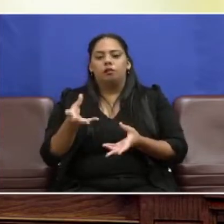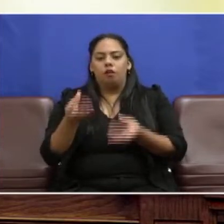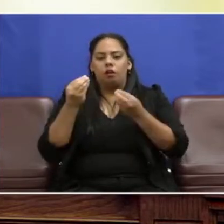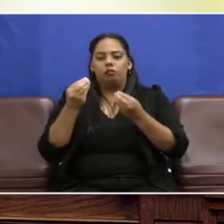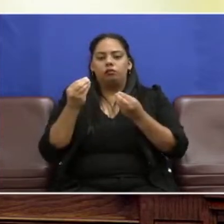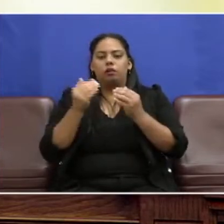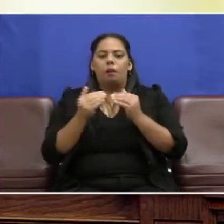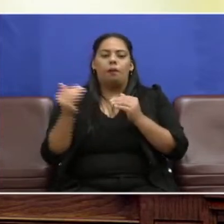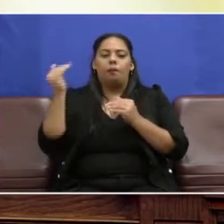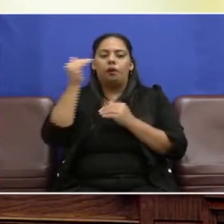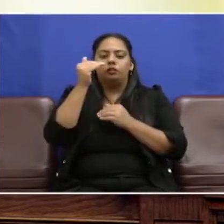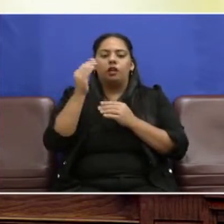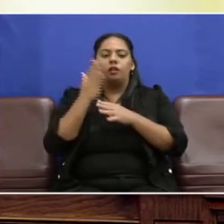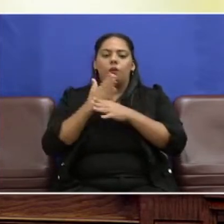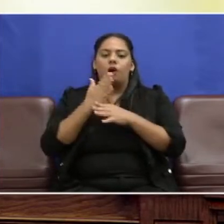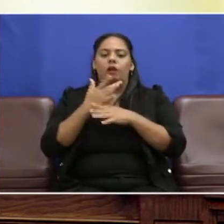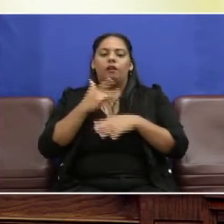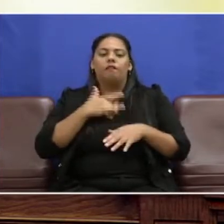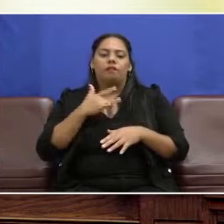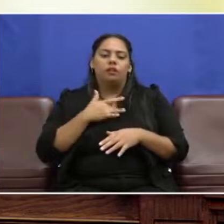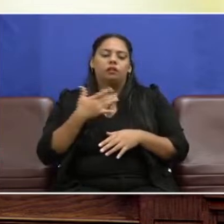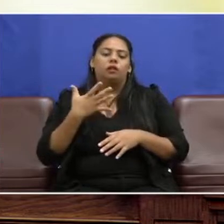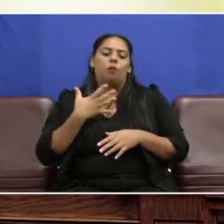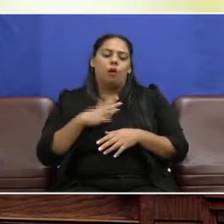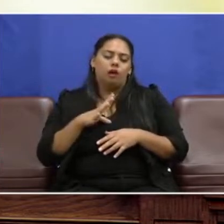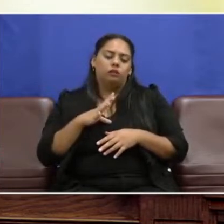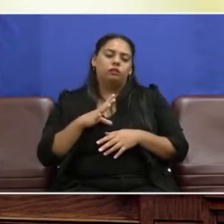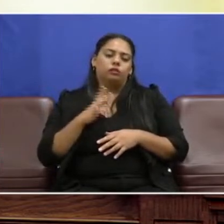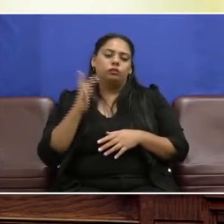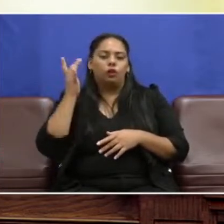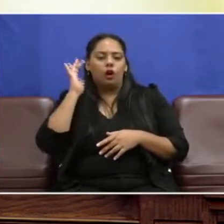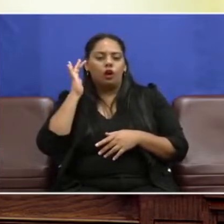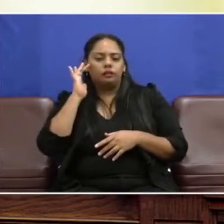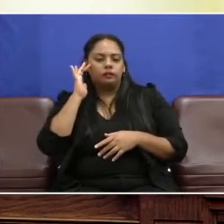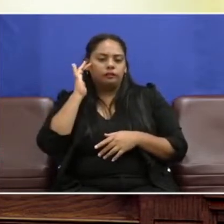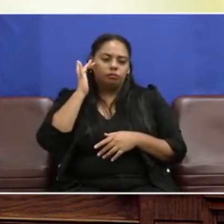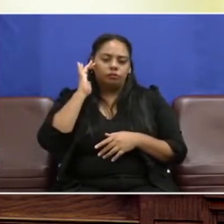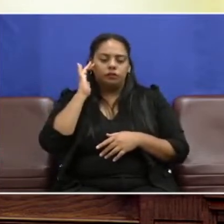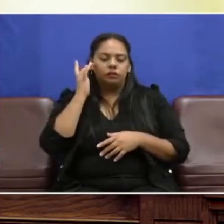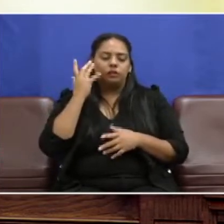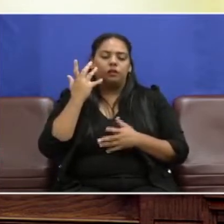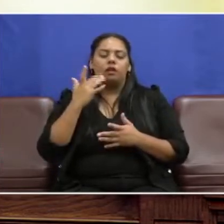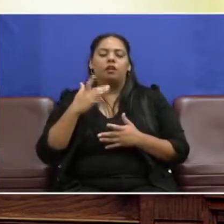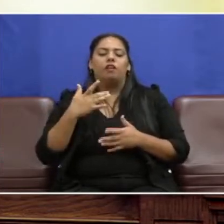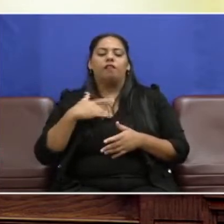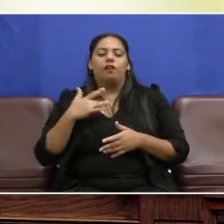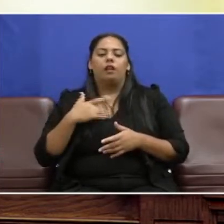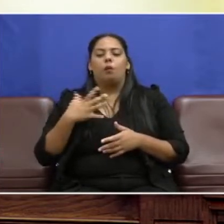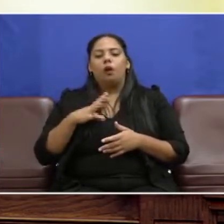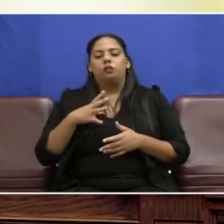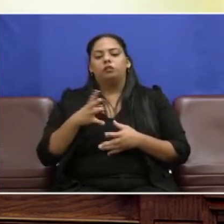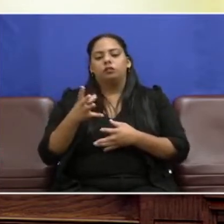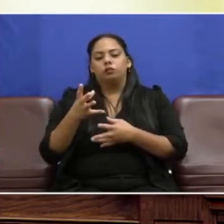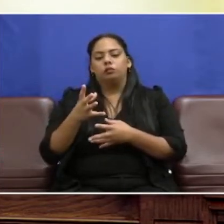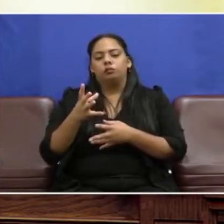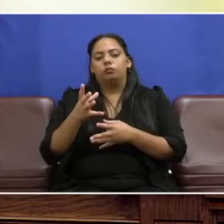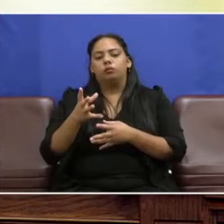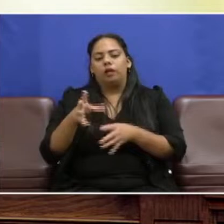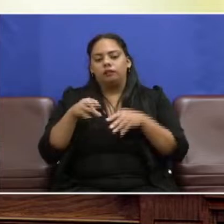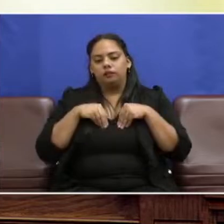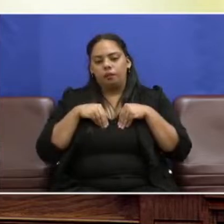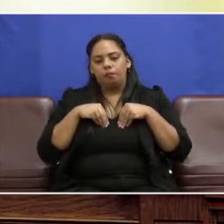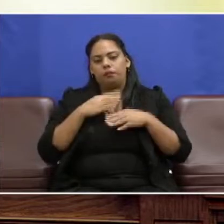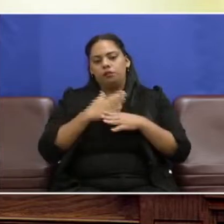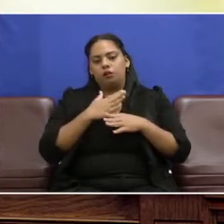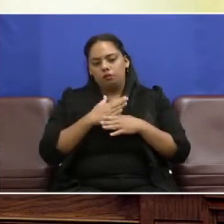work and that he feels that considering this promotion which came after he was shortlisted, he will no longer be